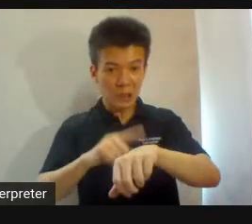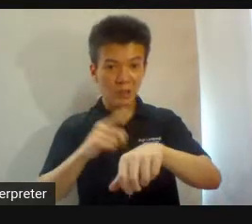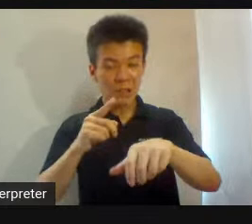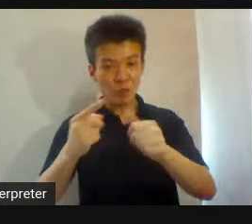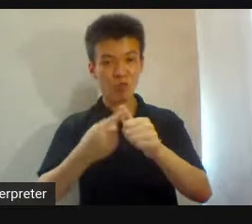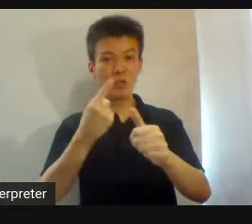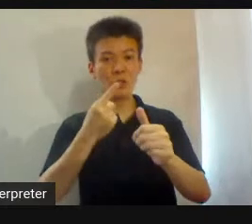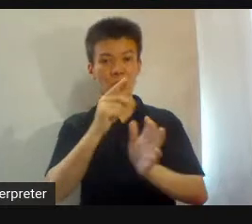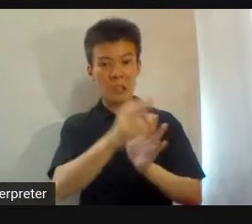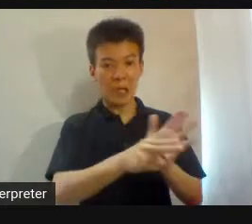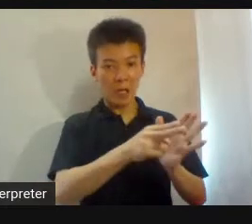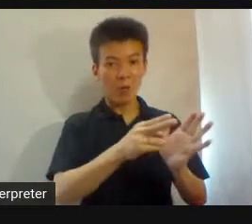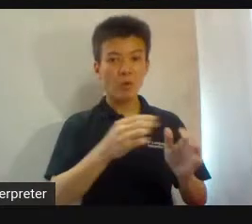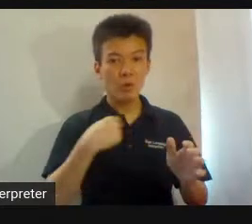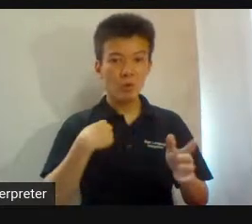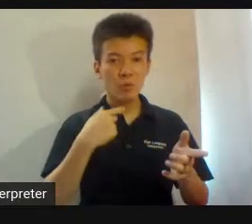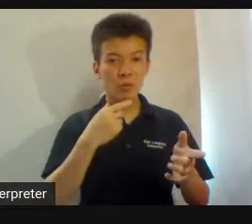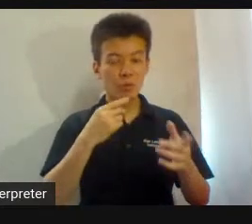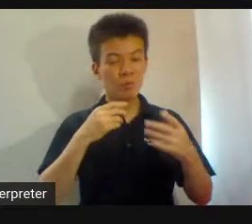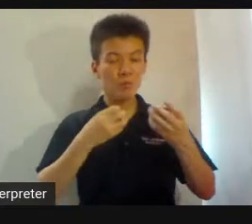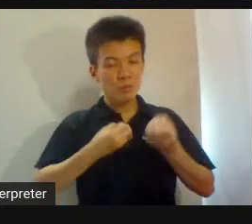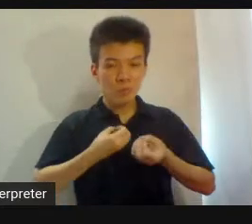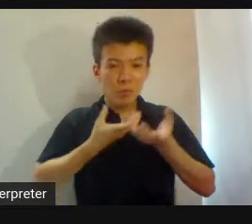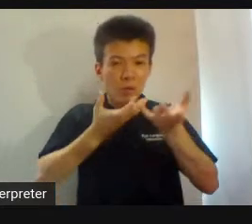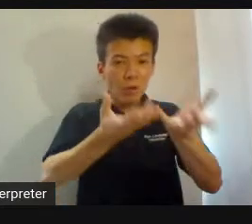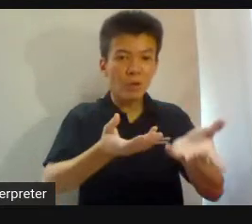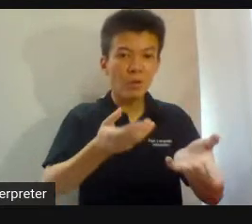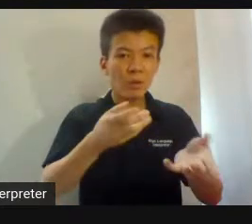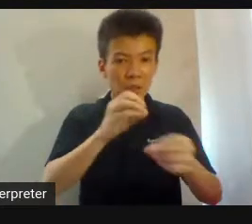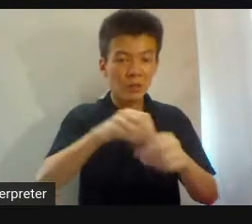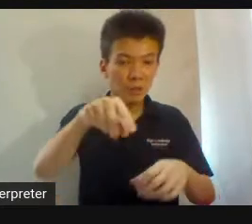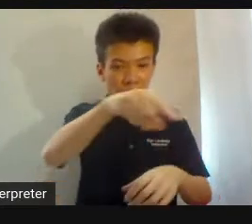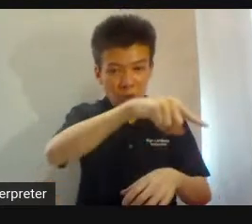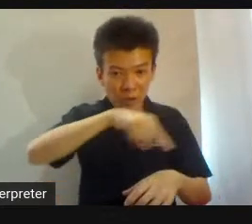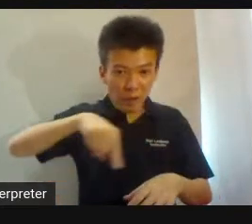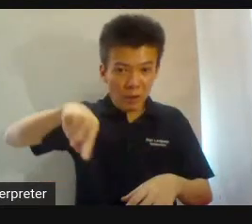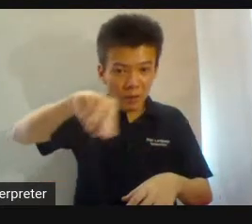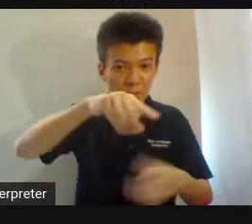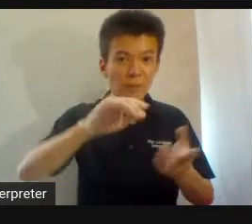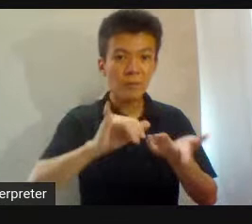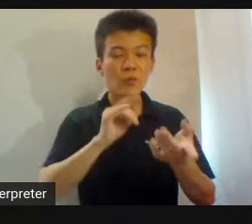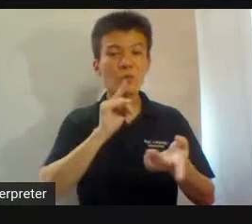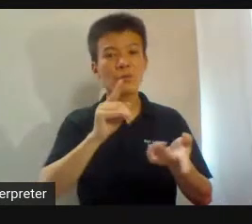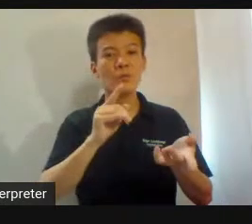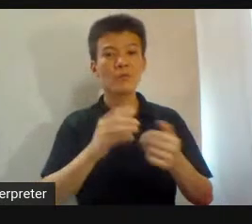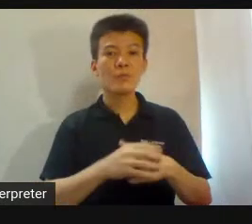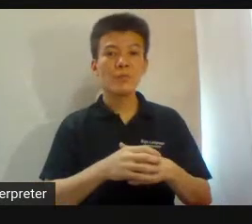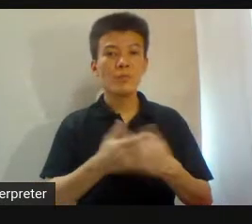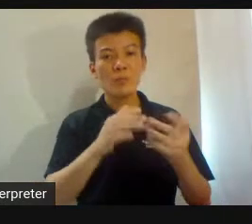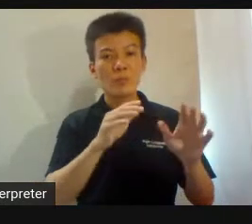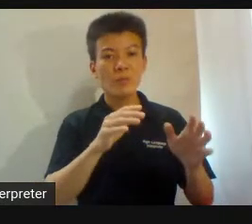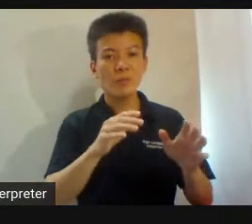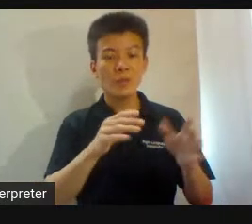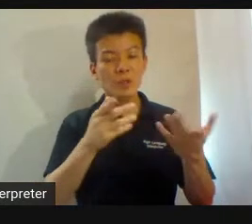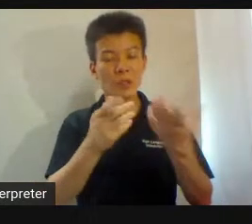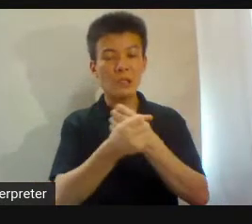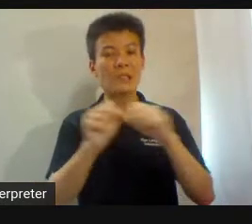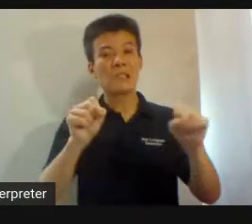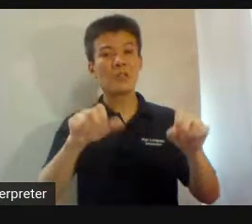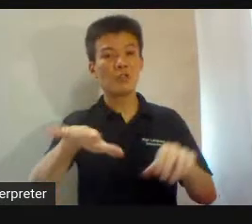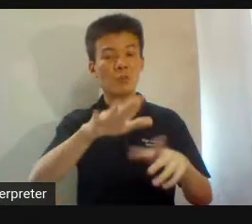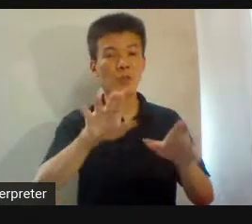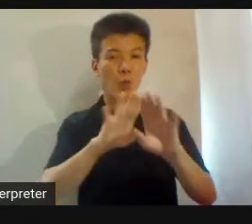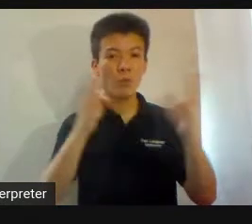hour, we poured our hearts into this circle without really any prompting. It was about just a safe space and an openness